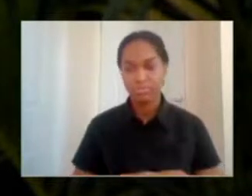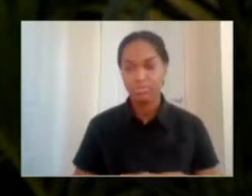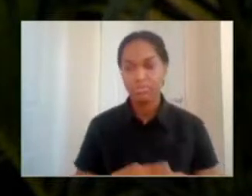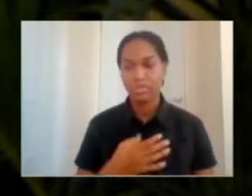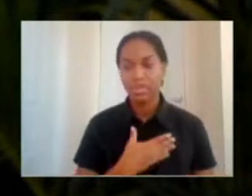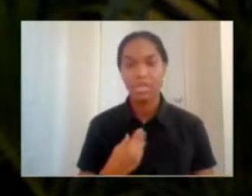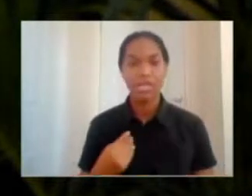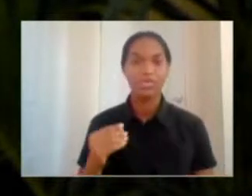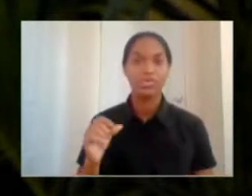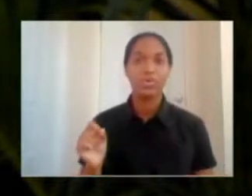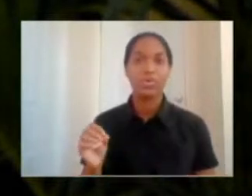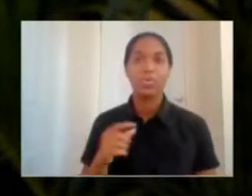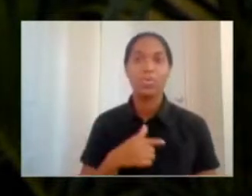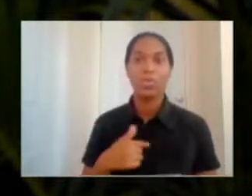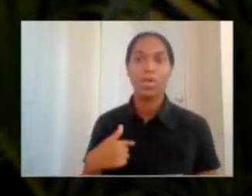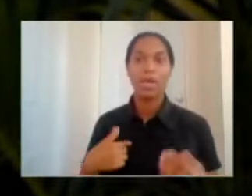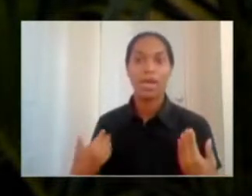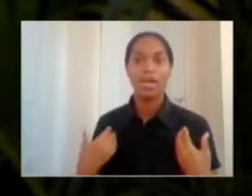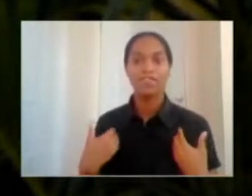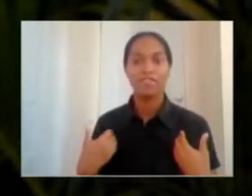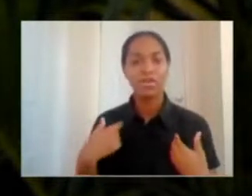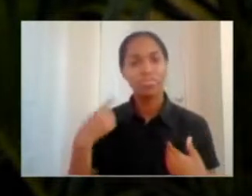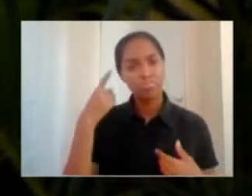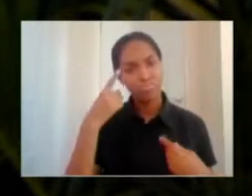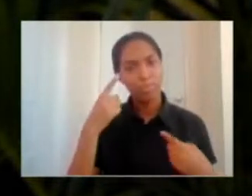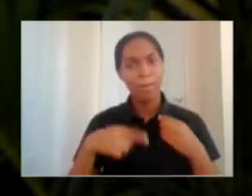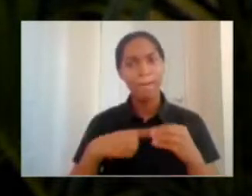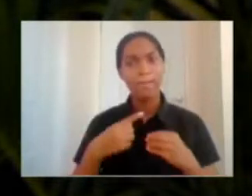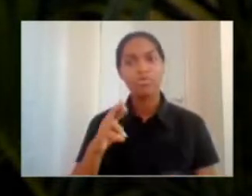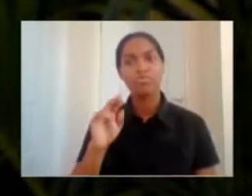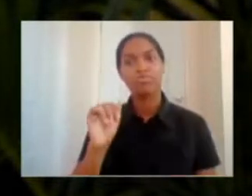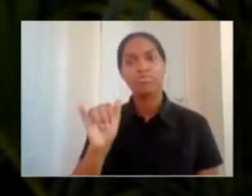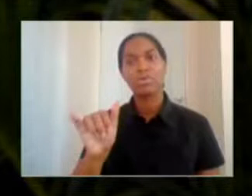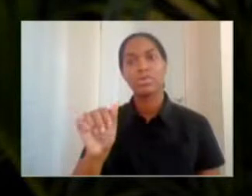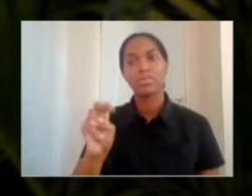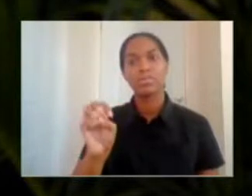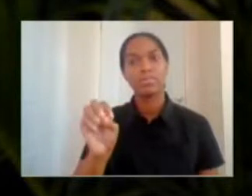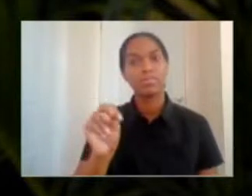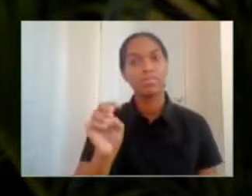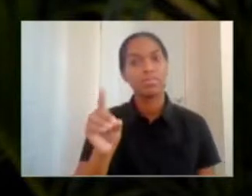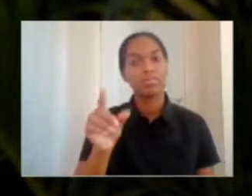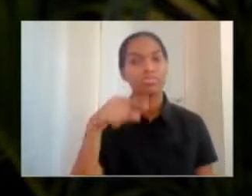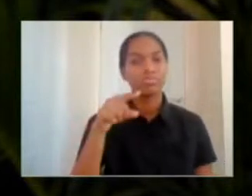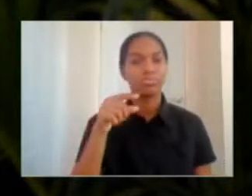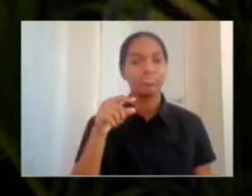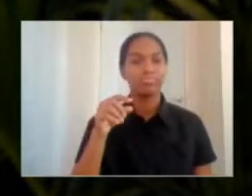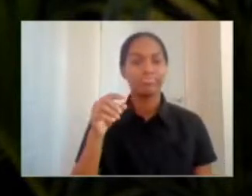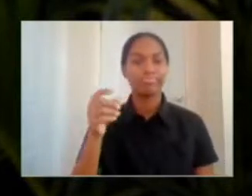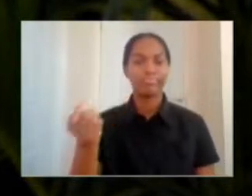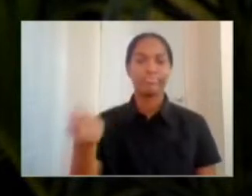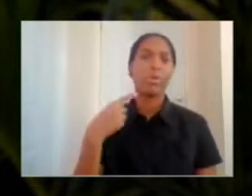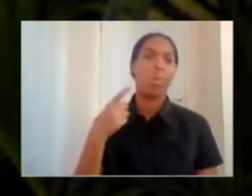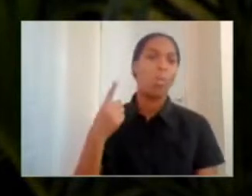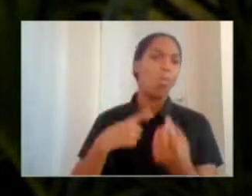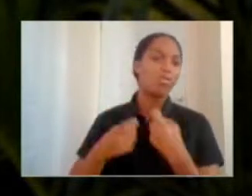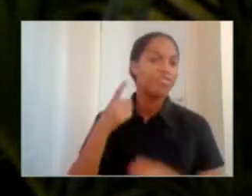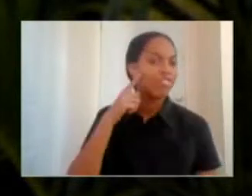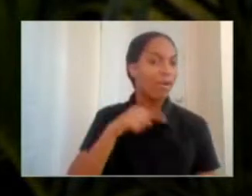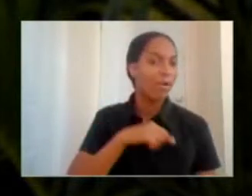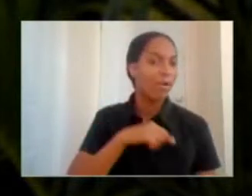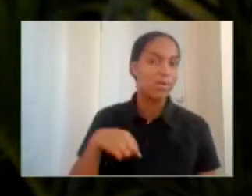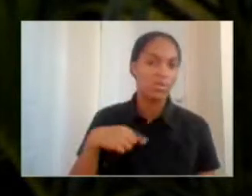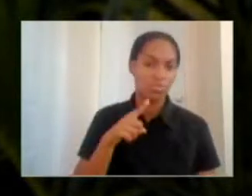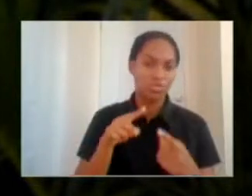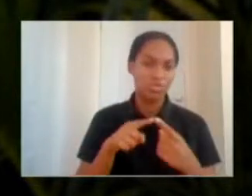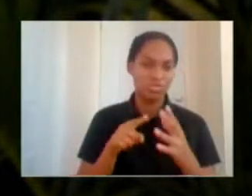so we have thought about, Raymond, what you actually put as a question to us. And when we started down this road 6